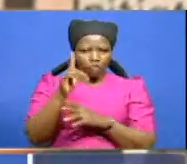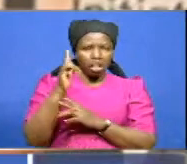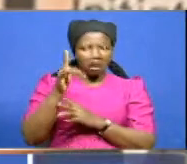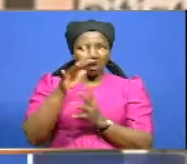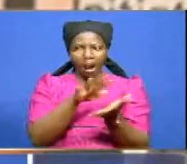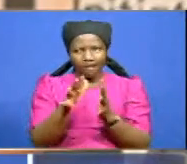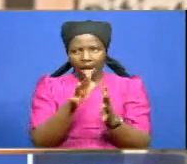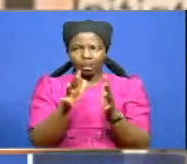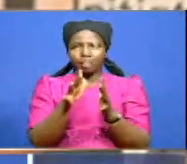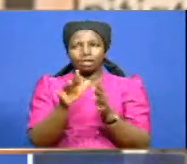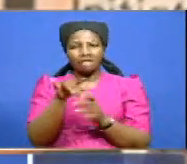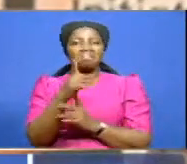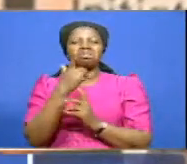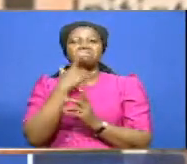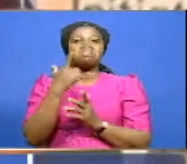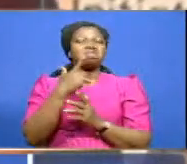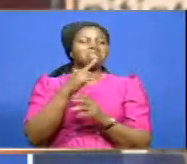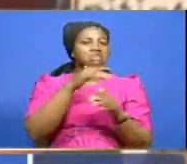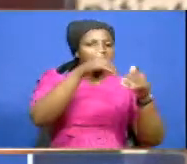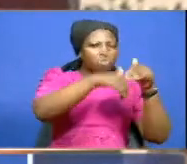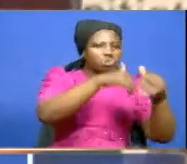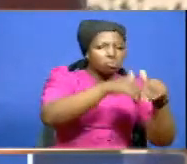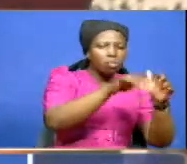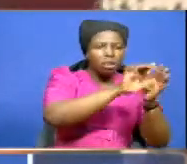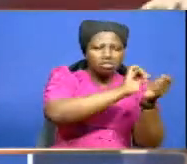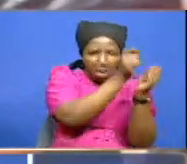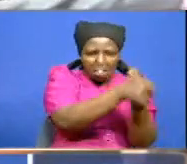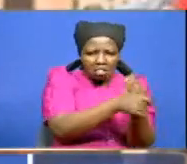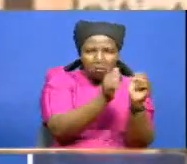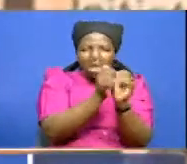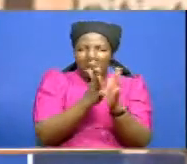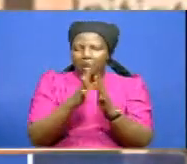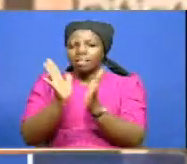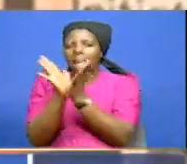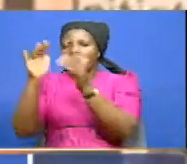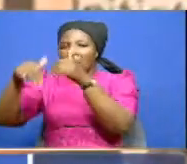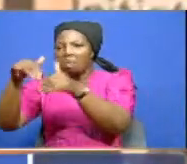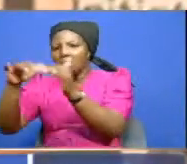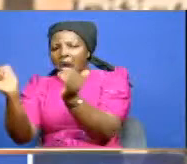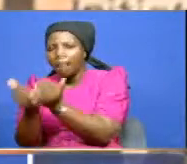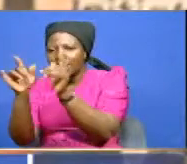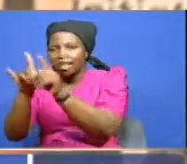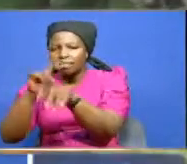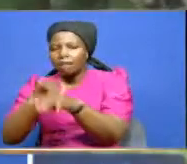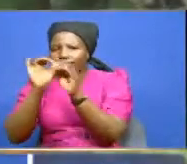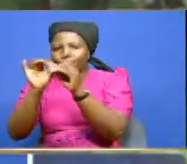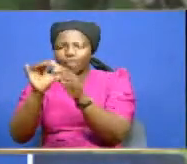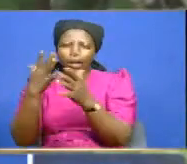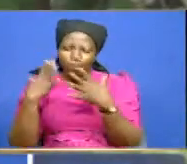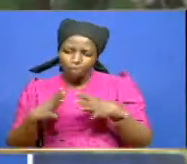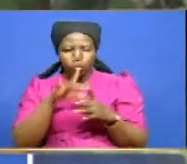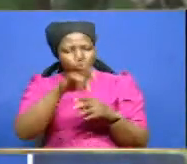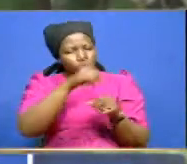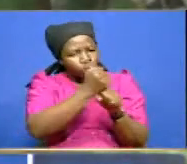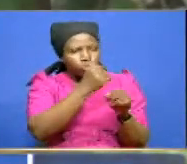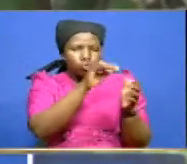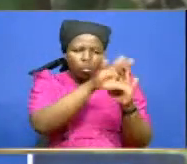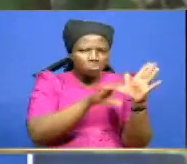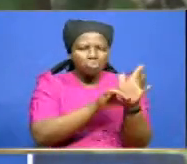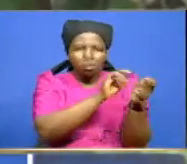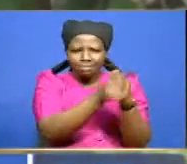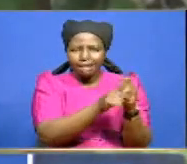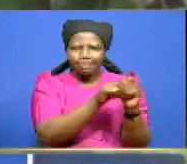na uchaguzi ifanywe pamoja. Inasema Wakenya wafanye referendum saa yote wanataka, na uchaguzi pia inajulikana wakati yake. Watu wanaosema ati election